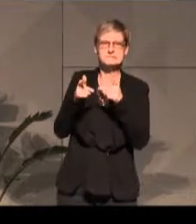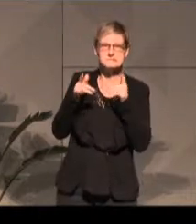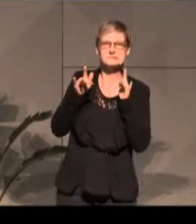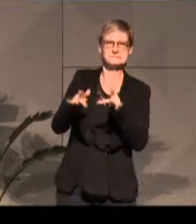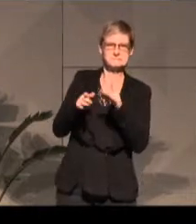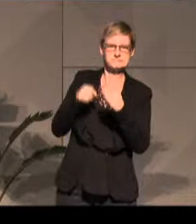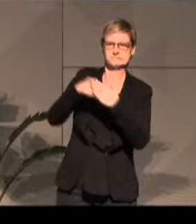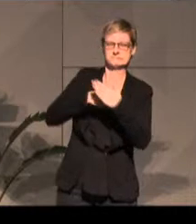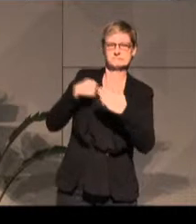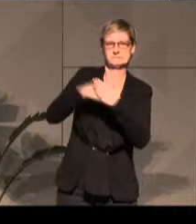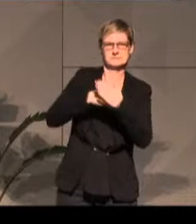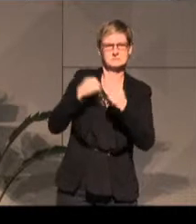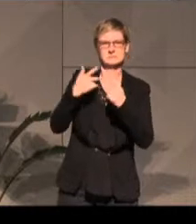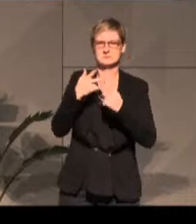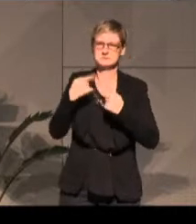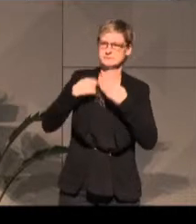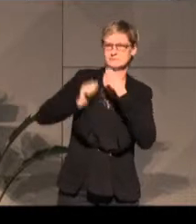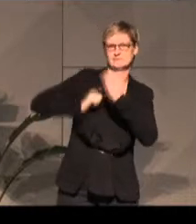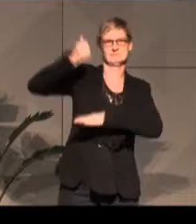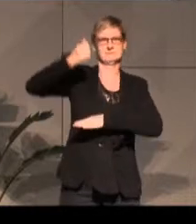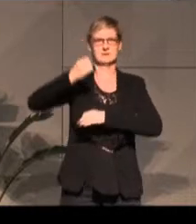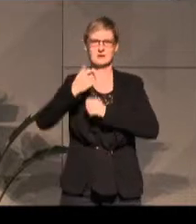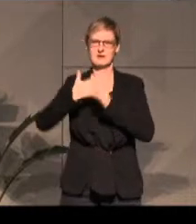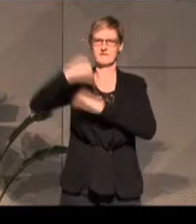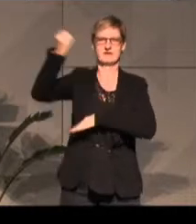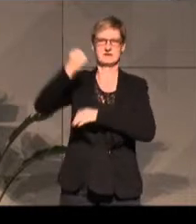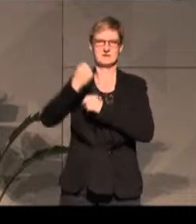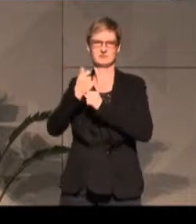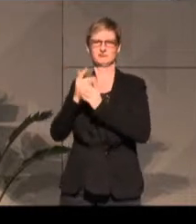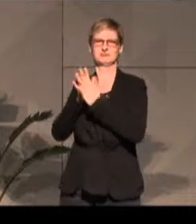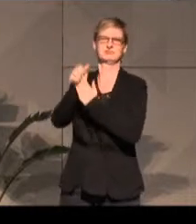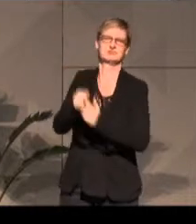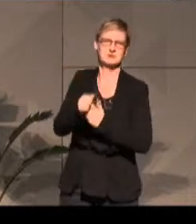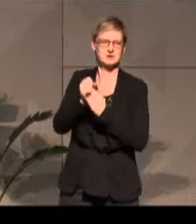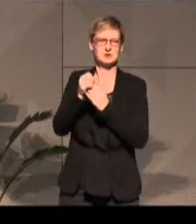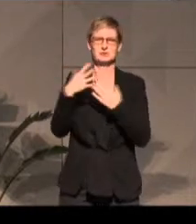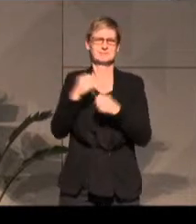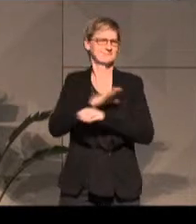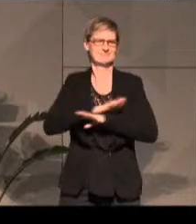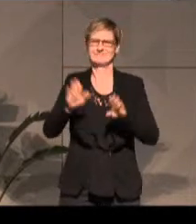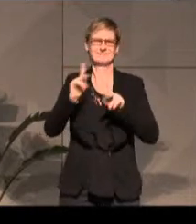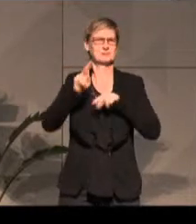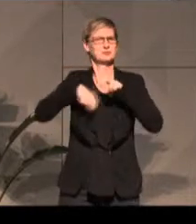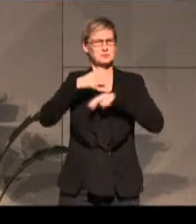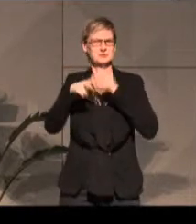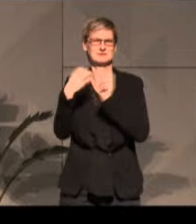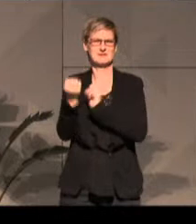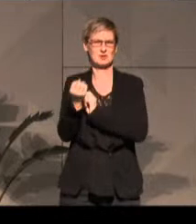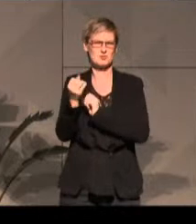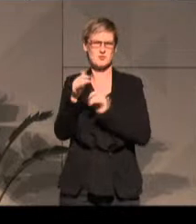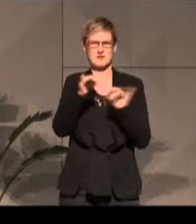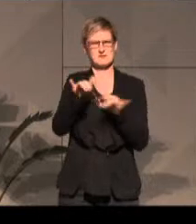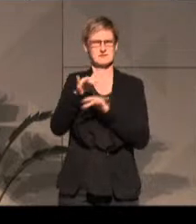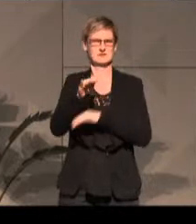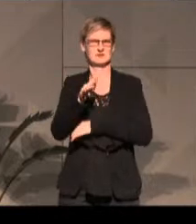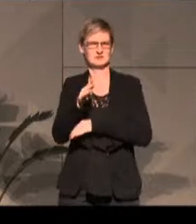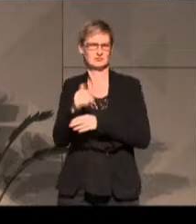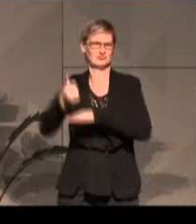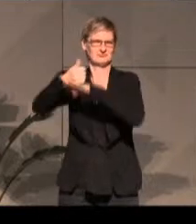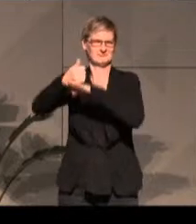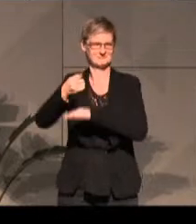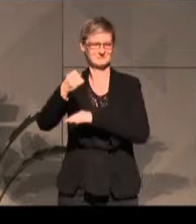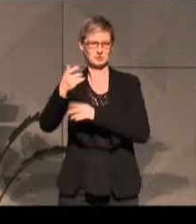against nature. And to be naive, thinking that you could overcome and win over nature.